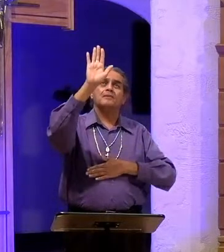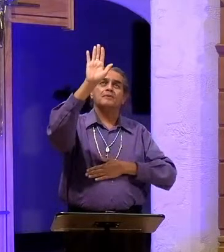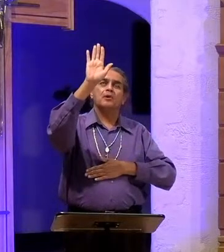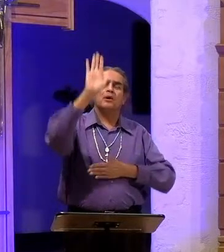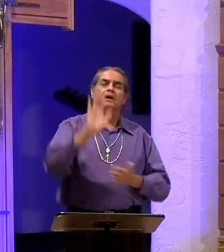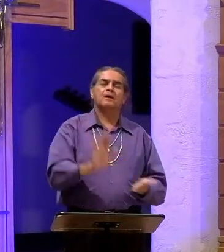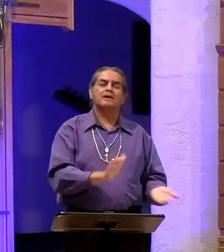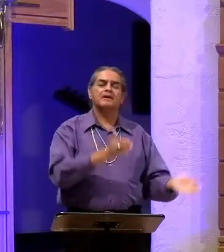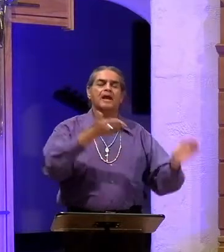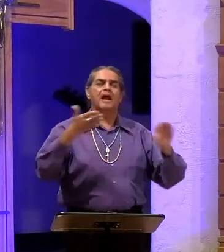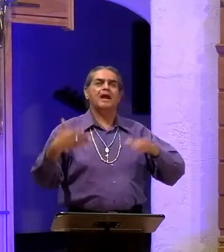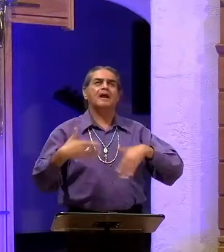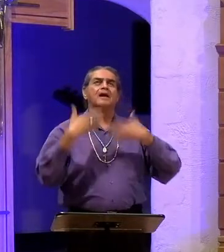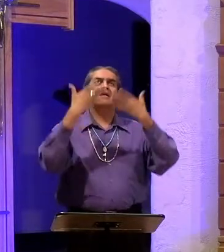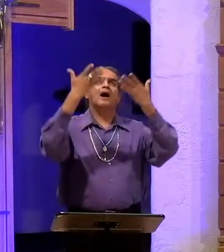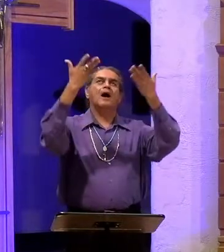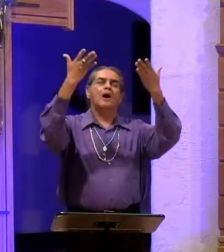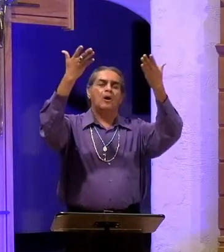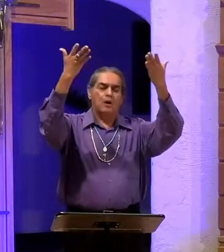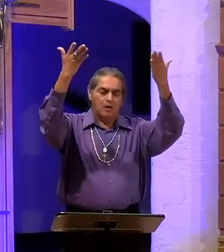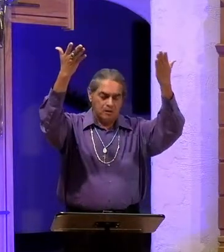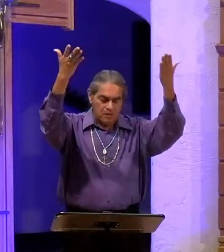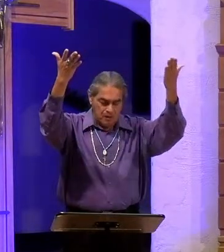proclaim your death, O